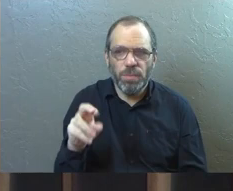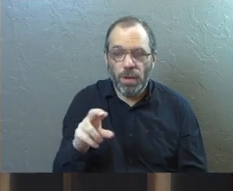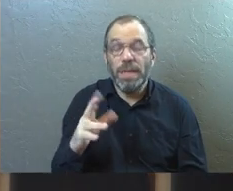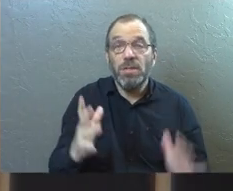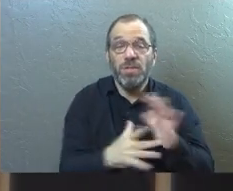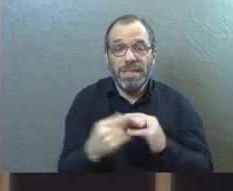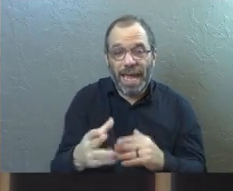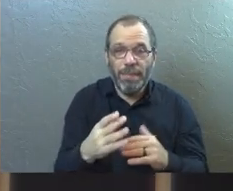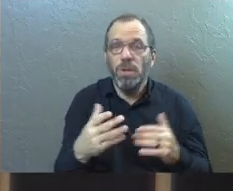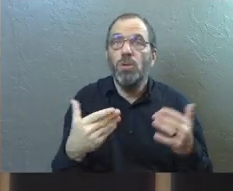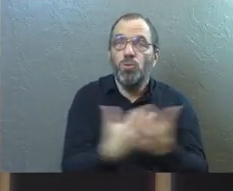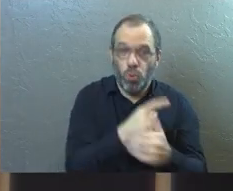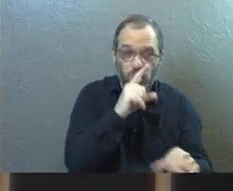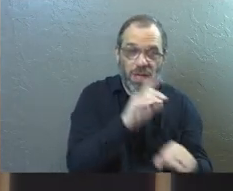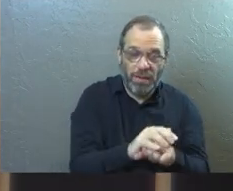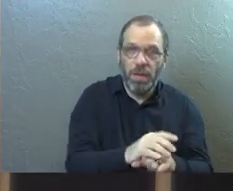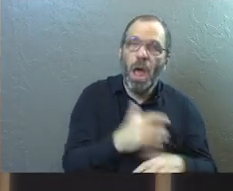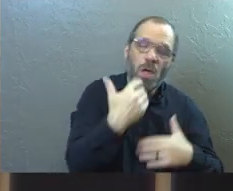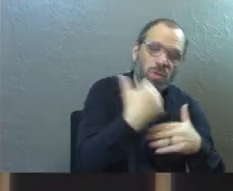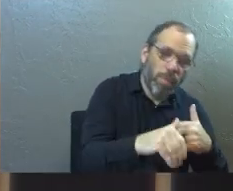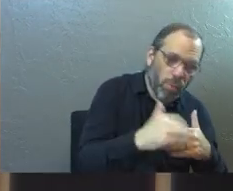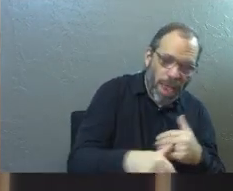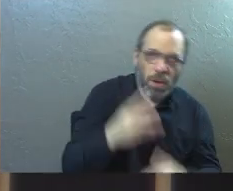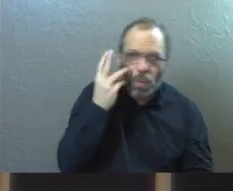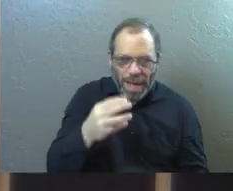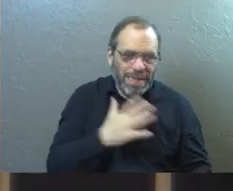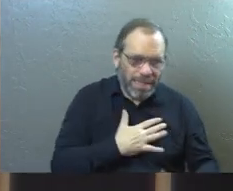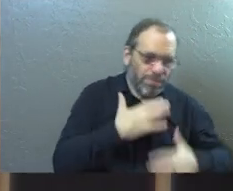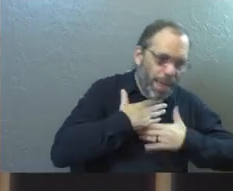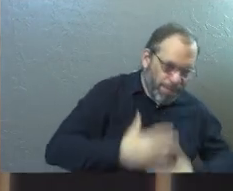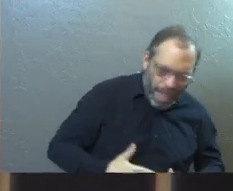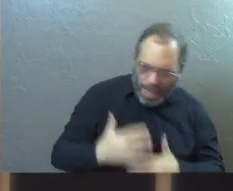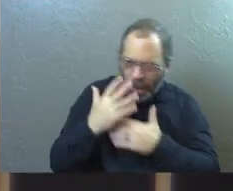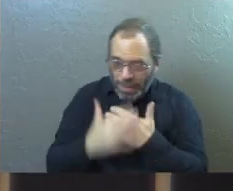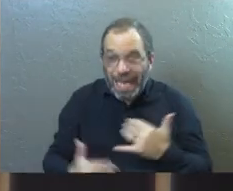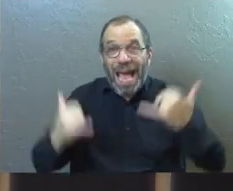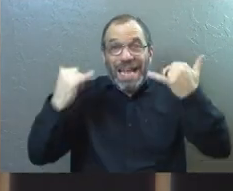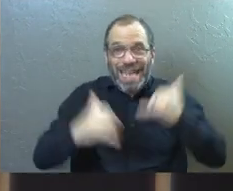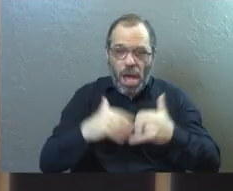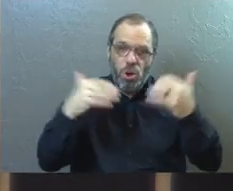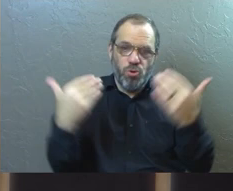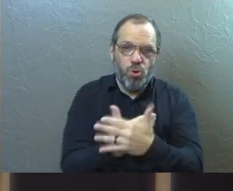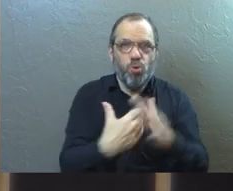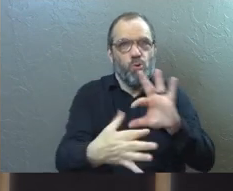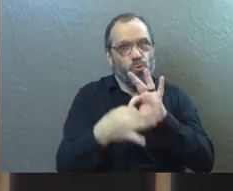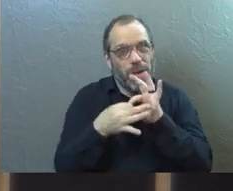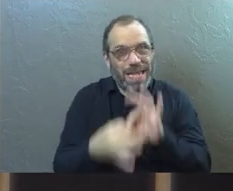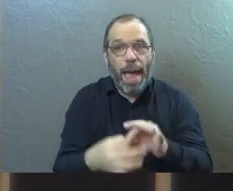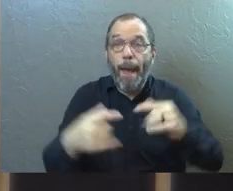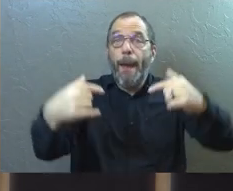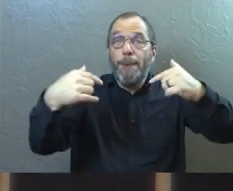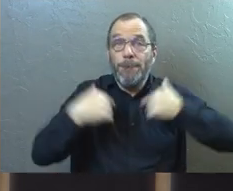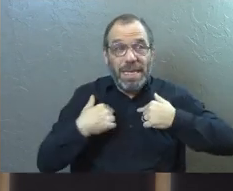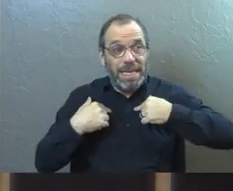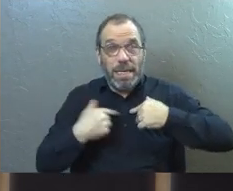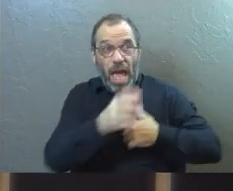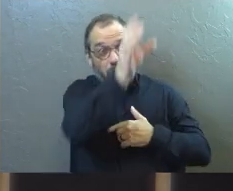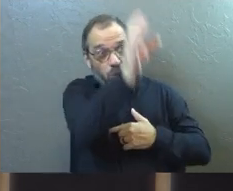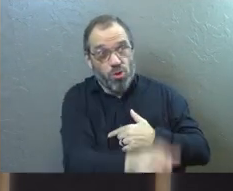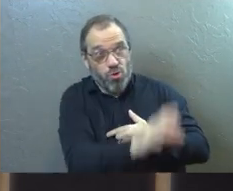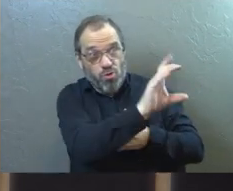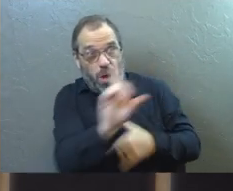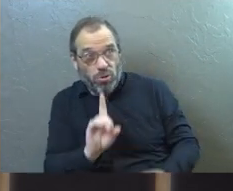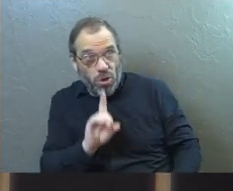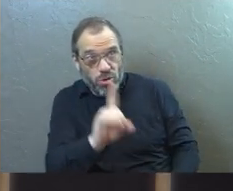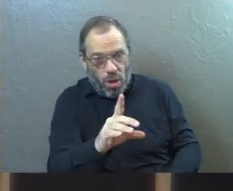new covenant. He gave them the bread and he gave them the wine and said, this is my body. This is my blood. And now we're going to have a new relationship and I'm going to the cross for you.